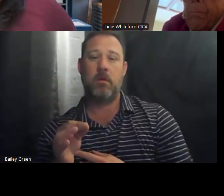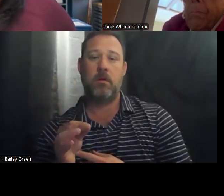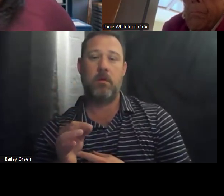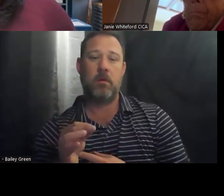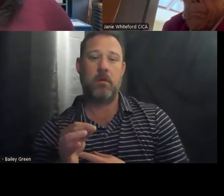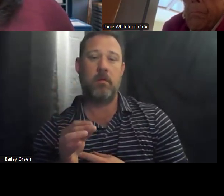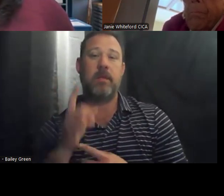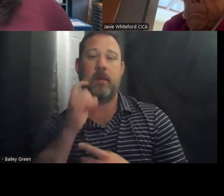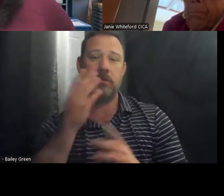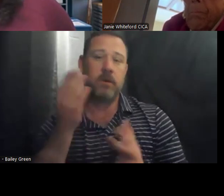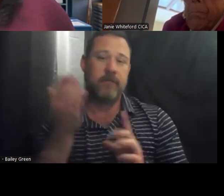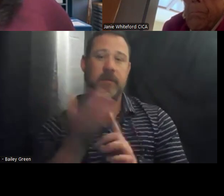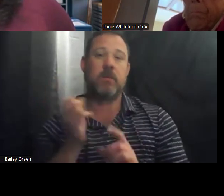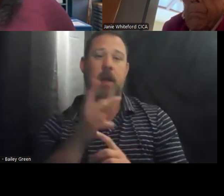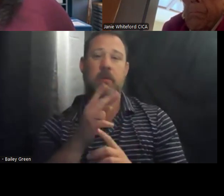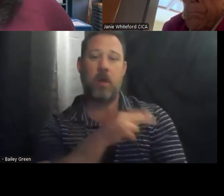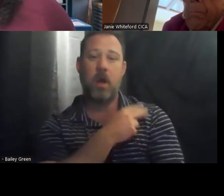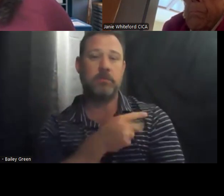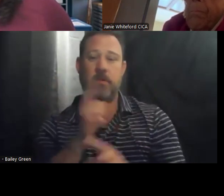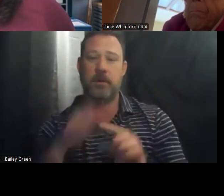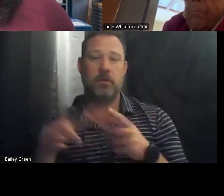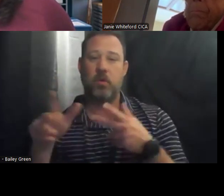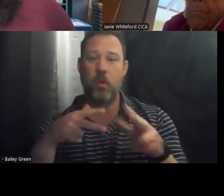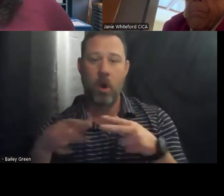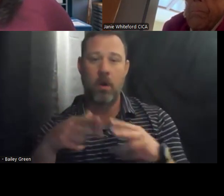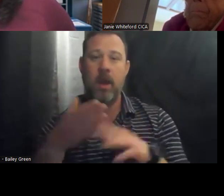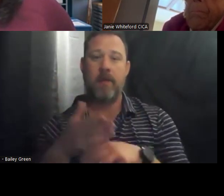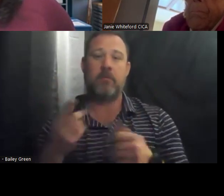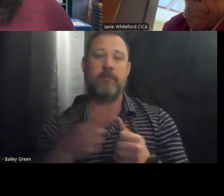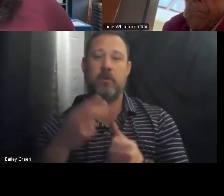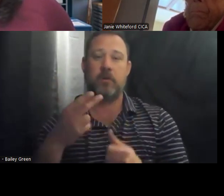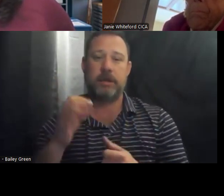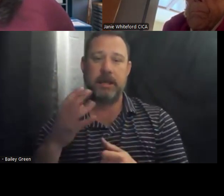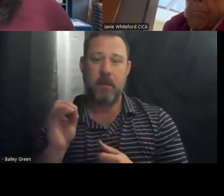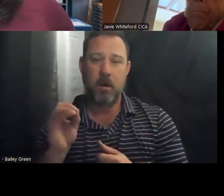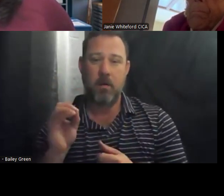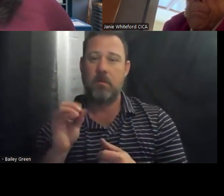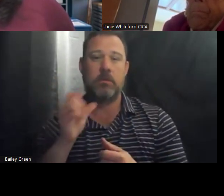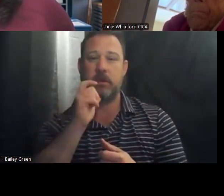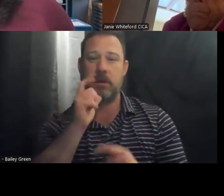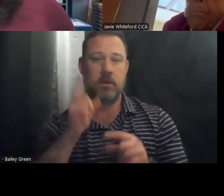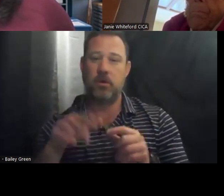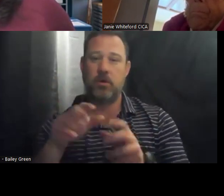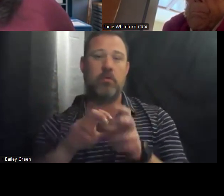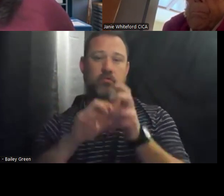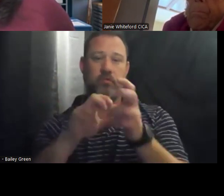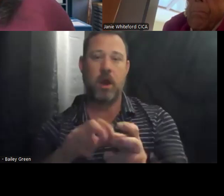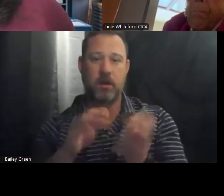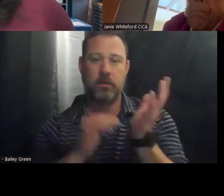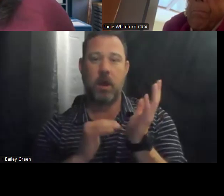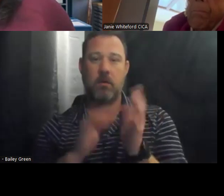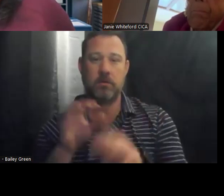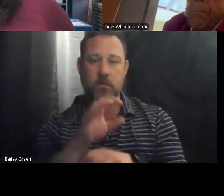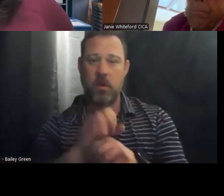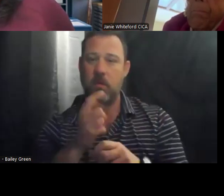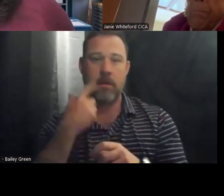to go back to the hospital because he could not walk after his first chemo, because he couldn't get a ride to the doctor's appointment. I said, we're gonna have